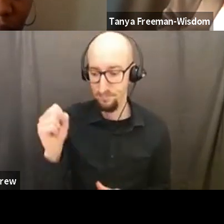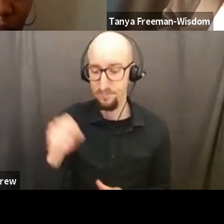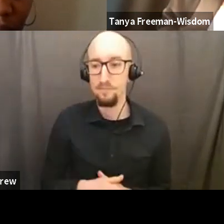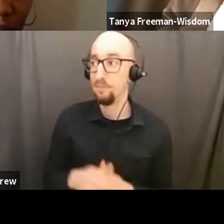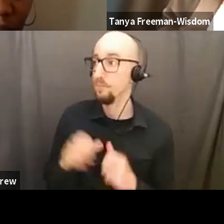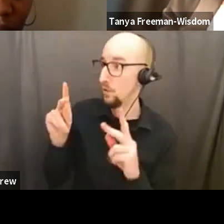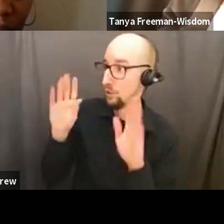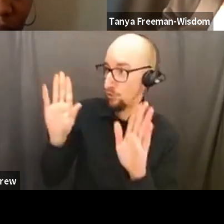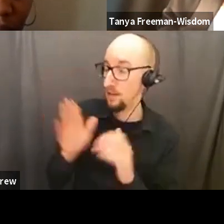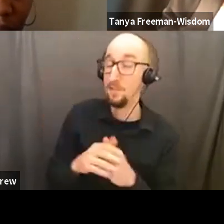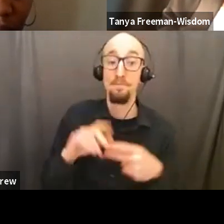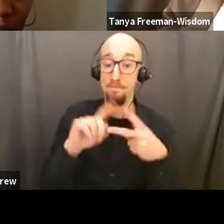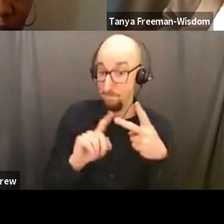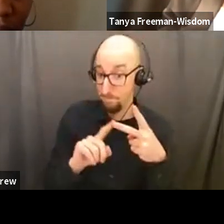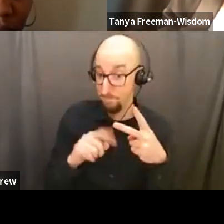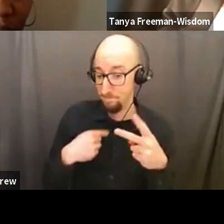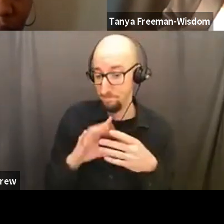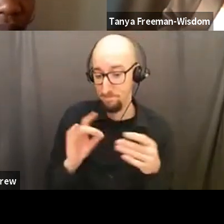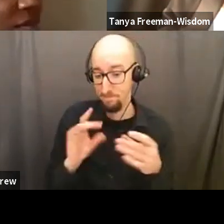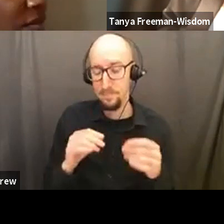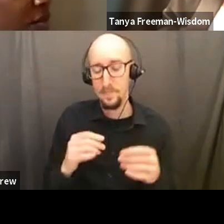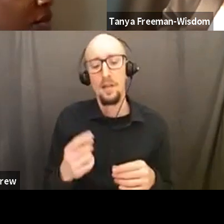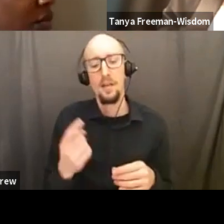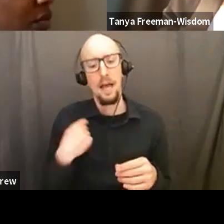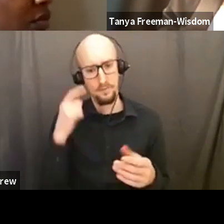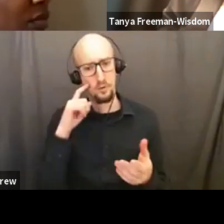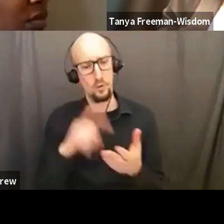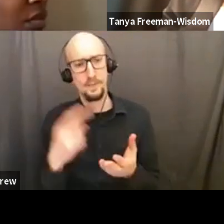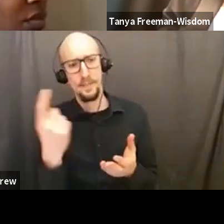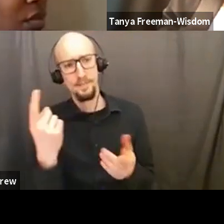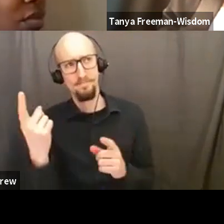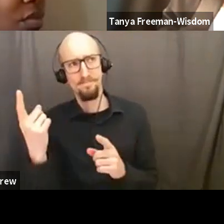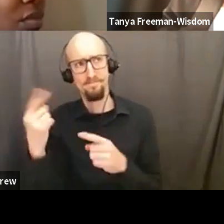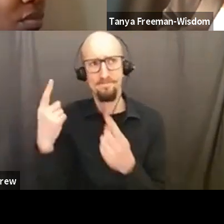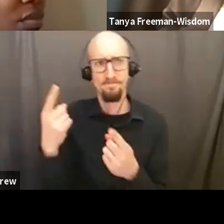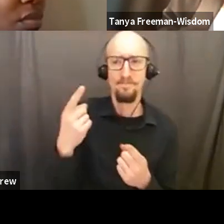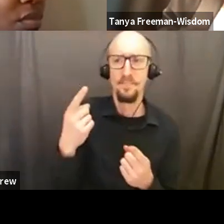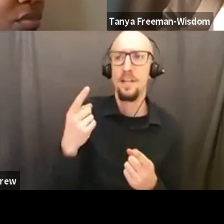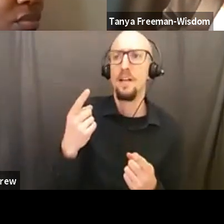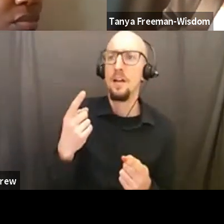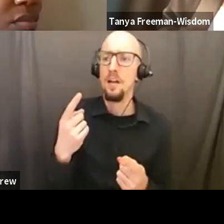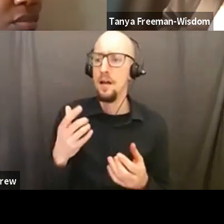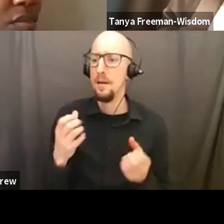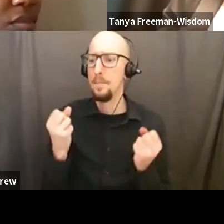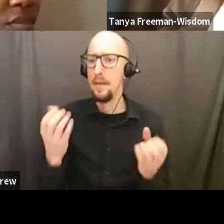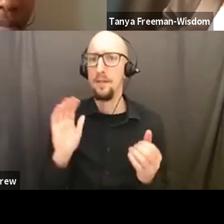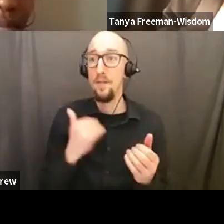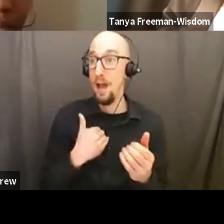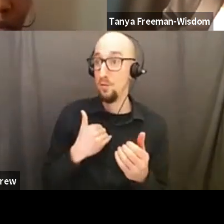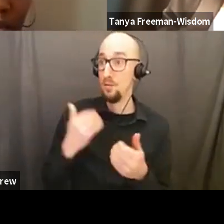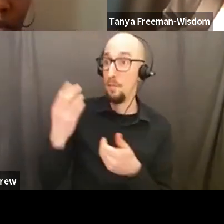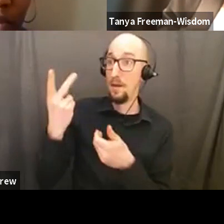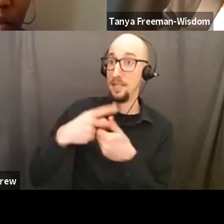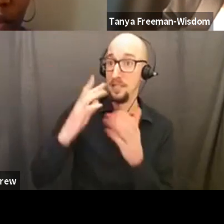Great, okay. And then secondly, something I've noticed is that a lot of our participants in